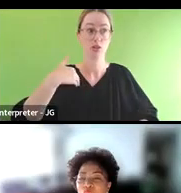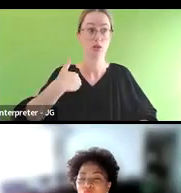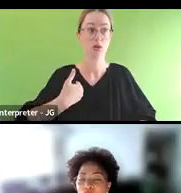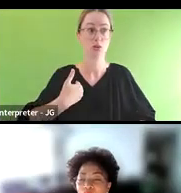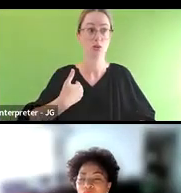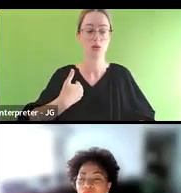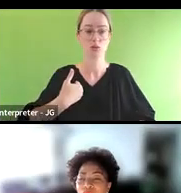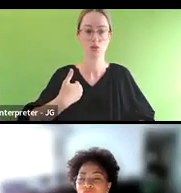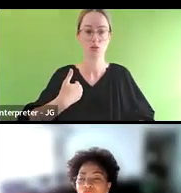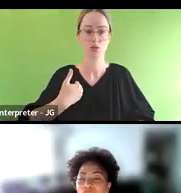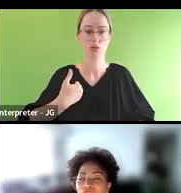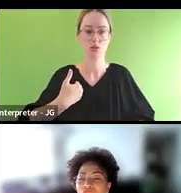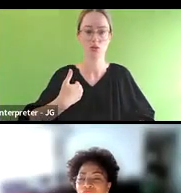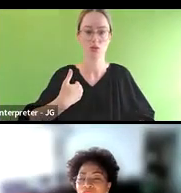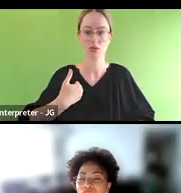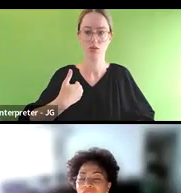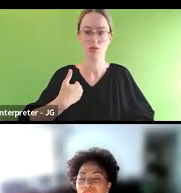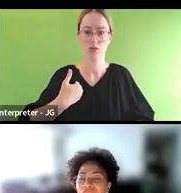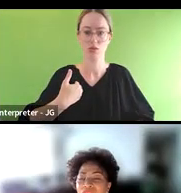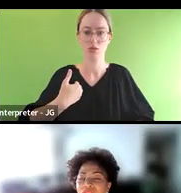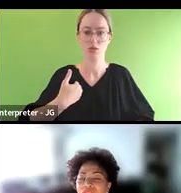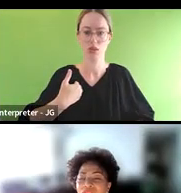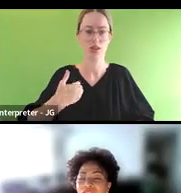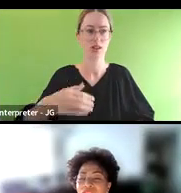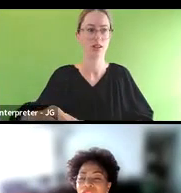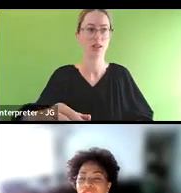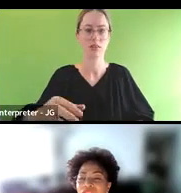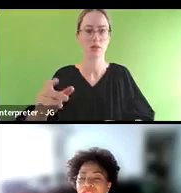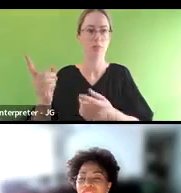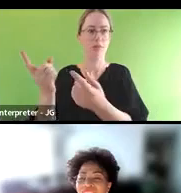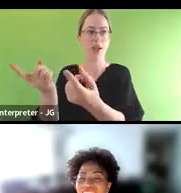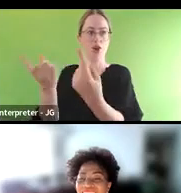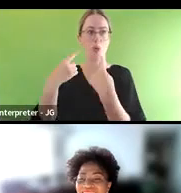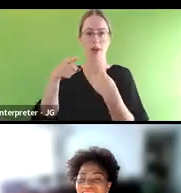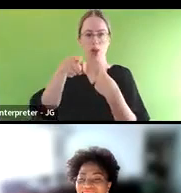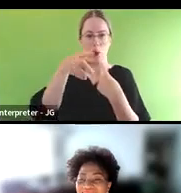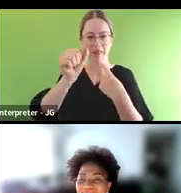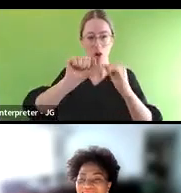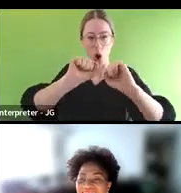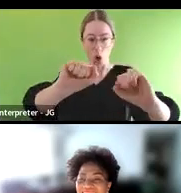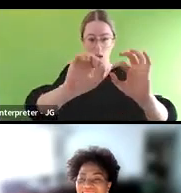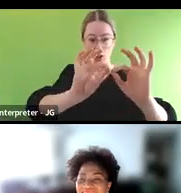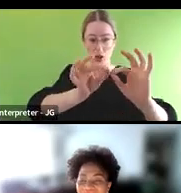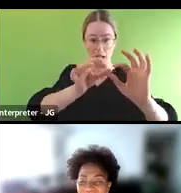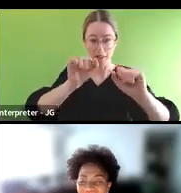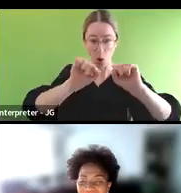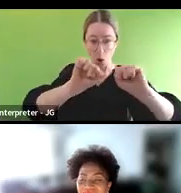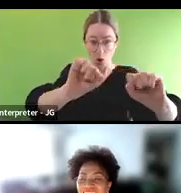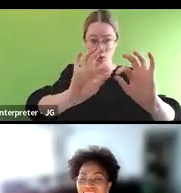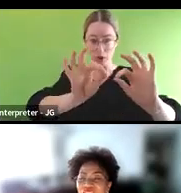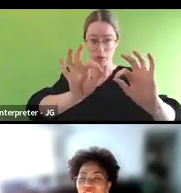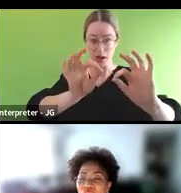I'm actually Noble Secretary for Deaf Action. I've just realised I've been drifted back. It's all good now.